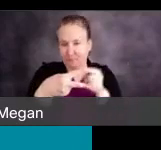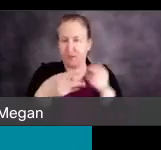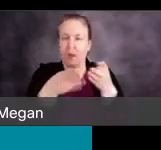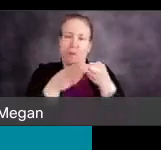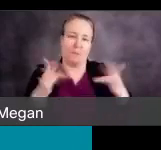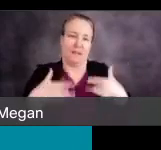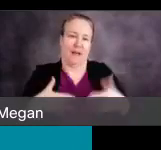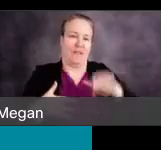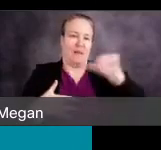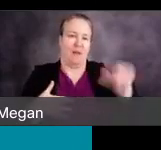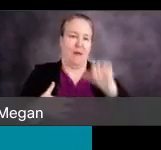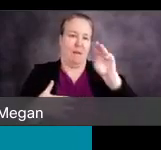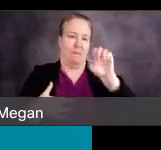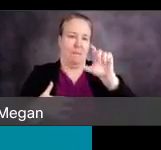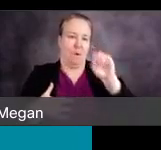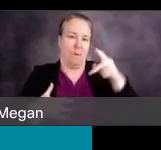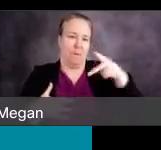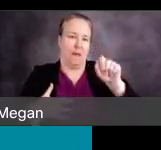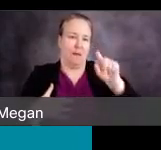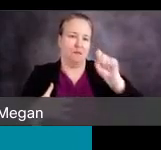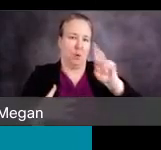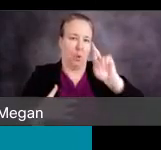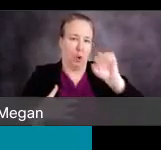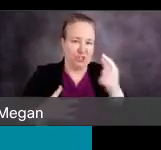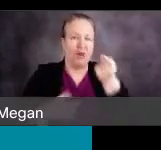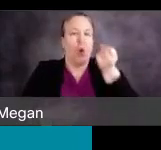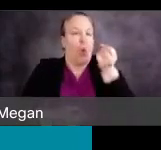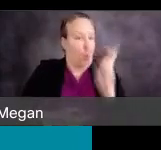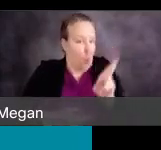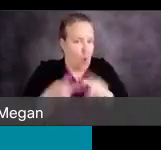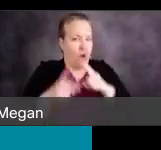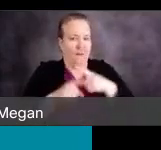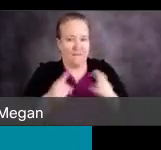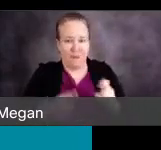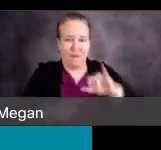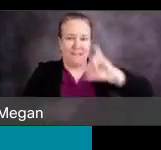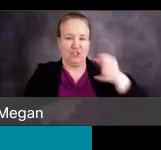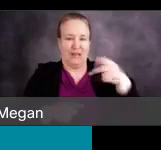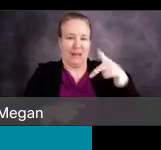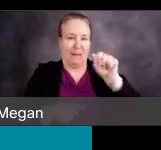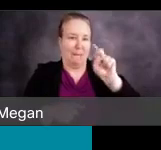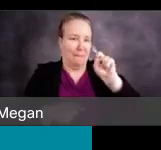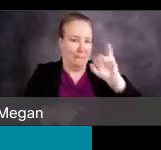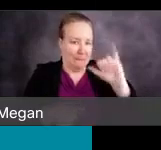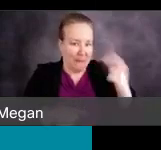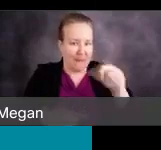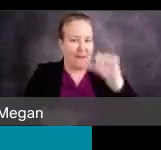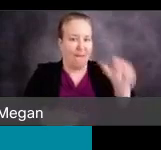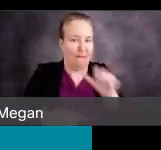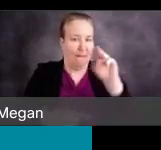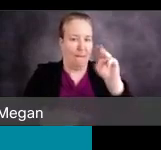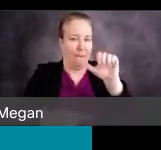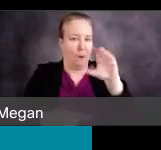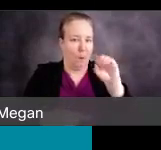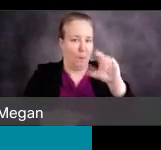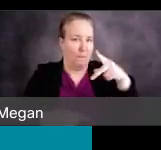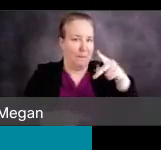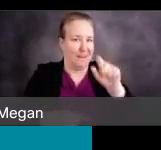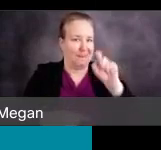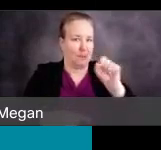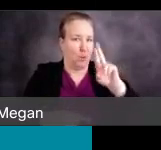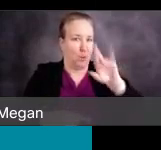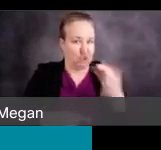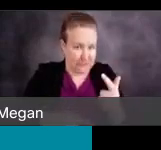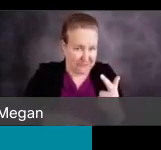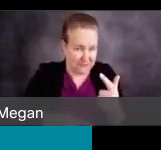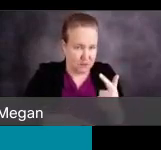at montcopa.org or from Jay Panning at montcopa.org with a link to a